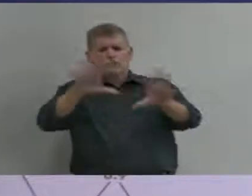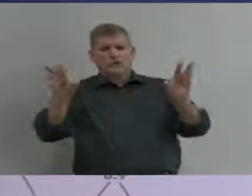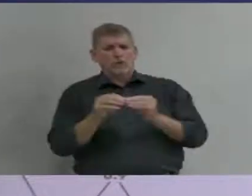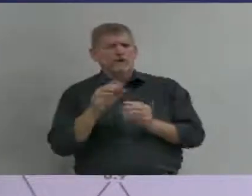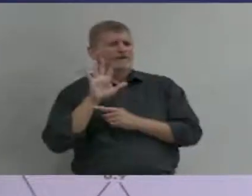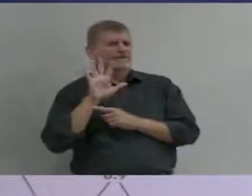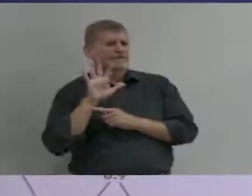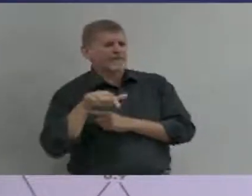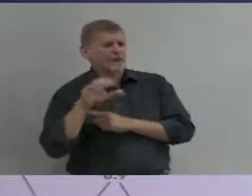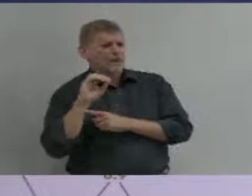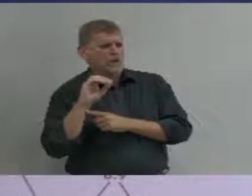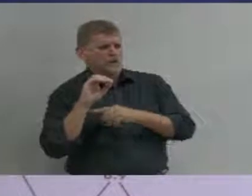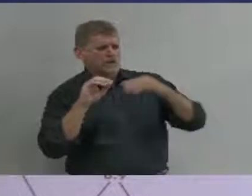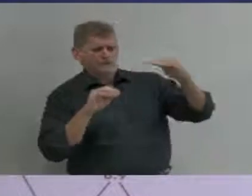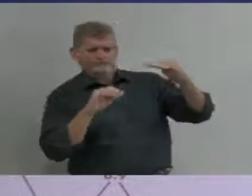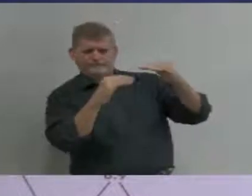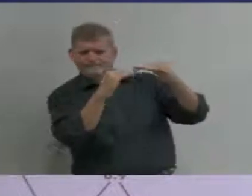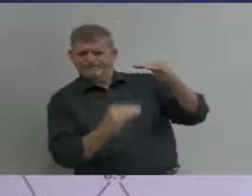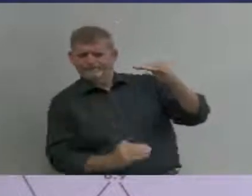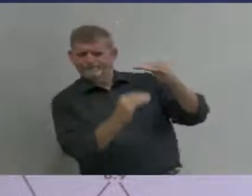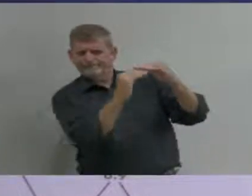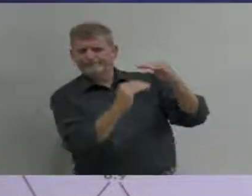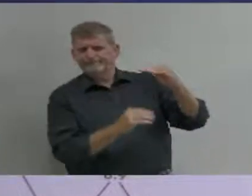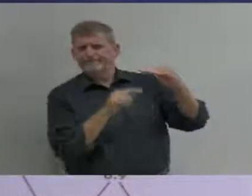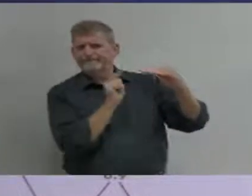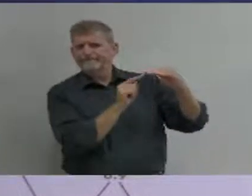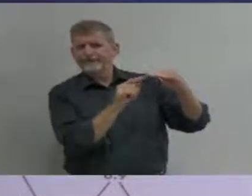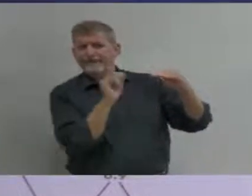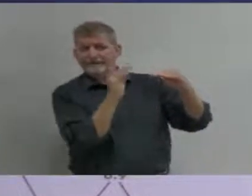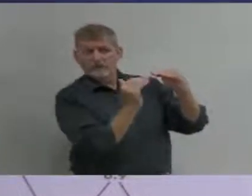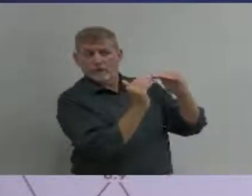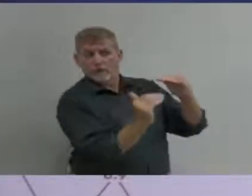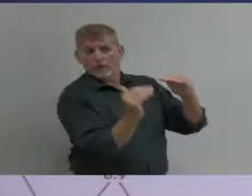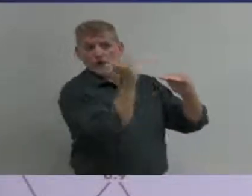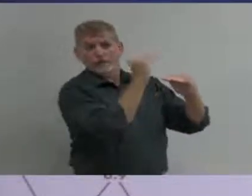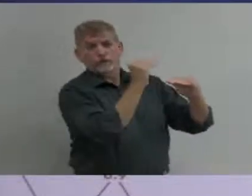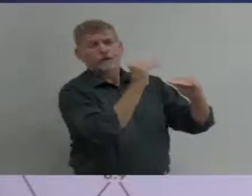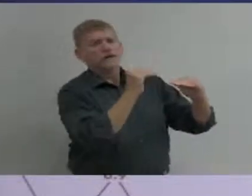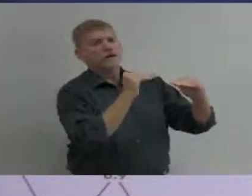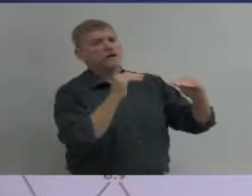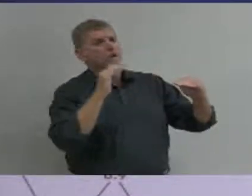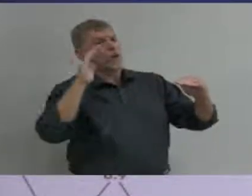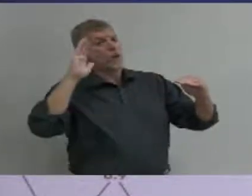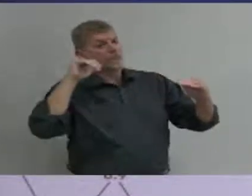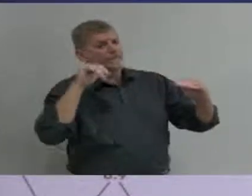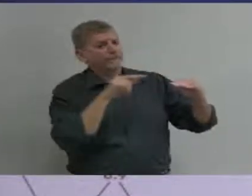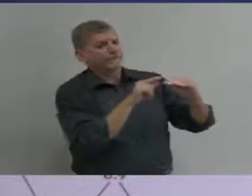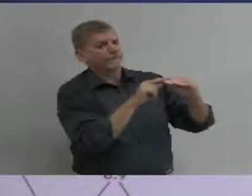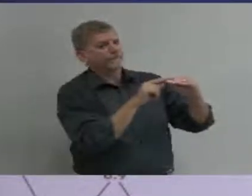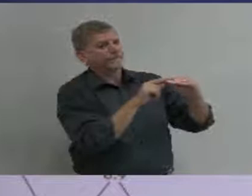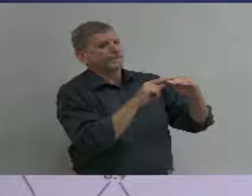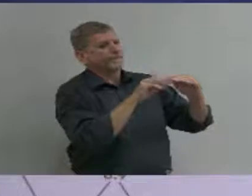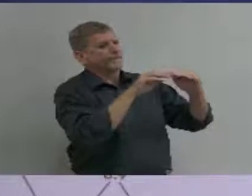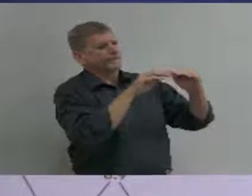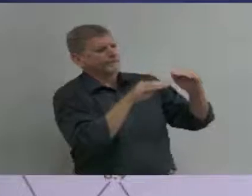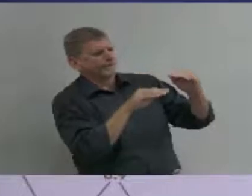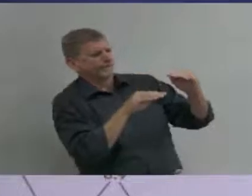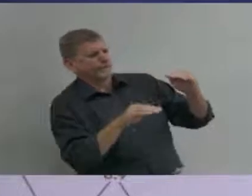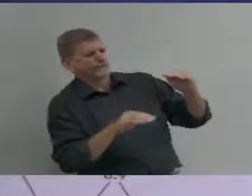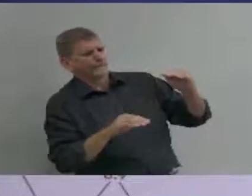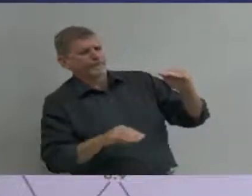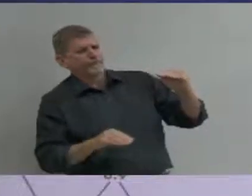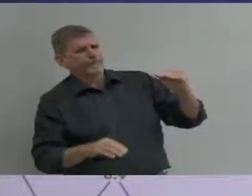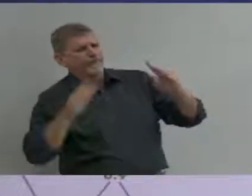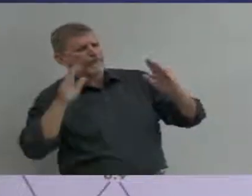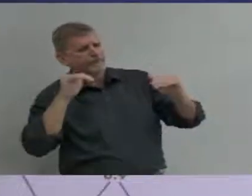5.0% or below. We're a little bit over that. Hopefully that number will decrease over the next week or so. We'll be